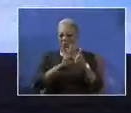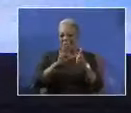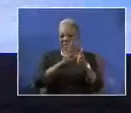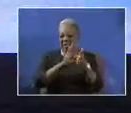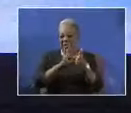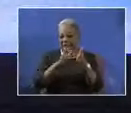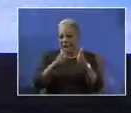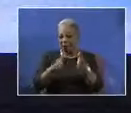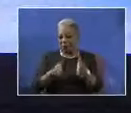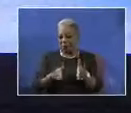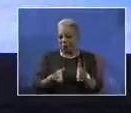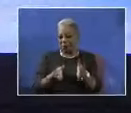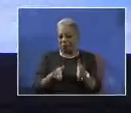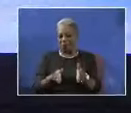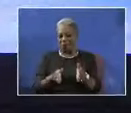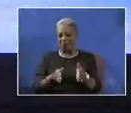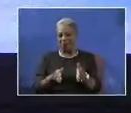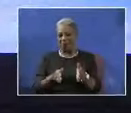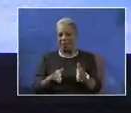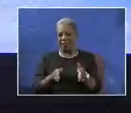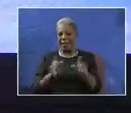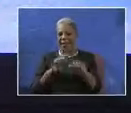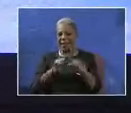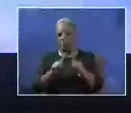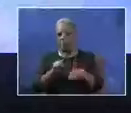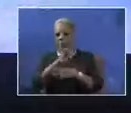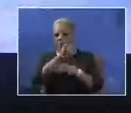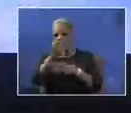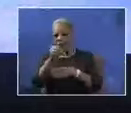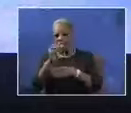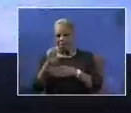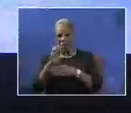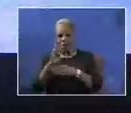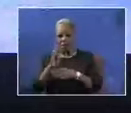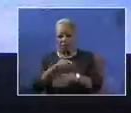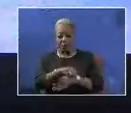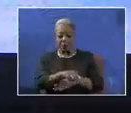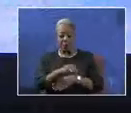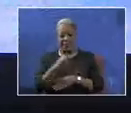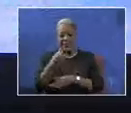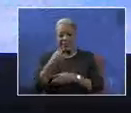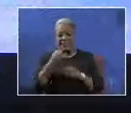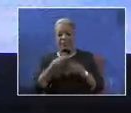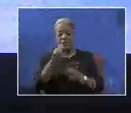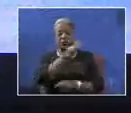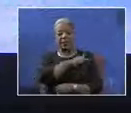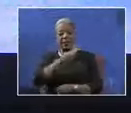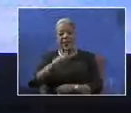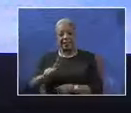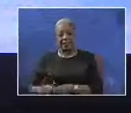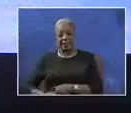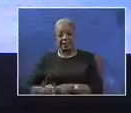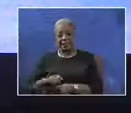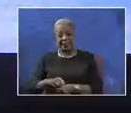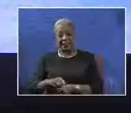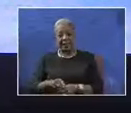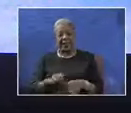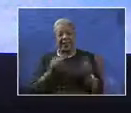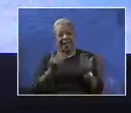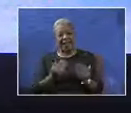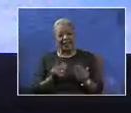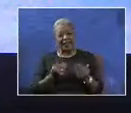people. But Joab said to the king, Now may the Lord your God add to the